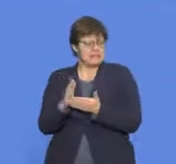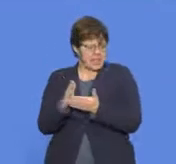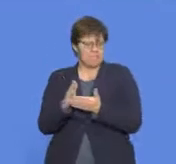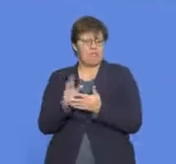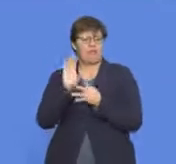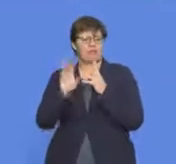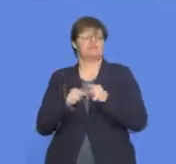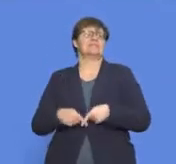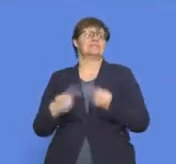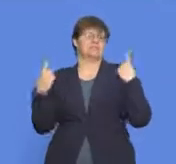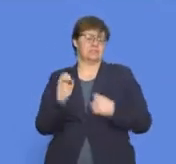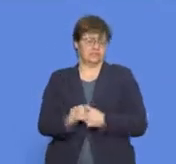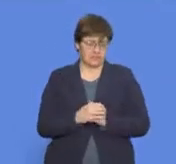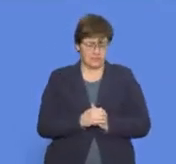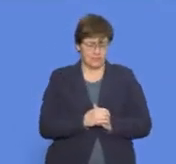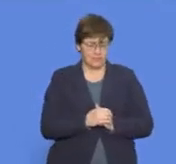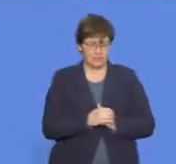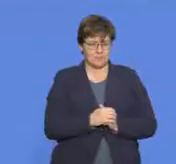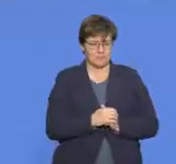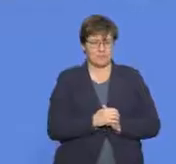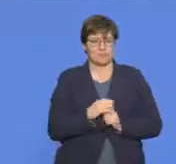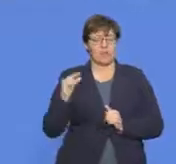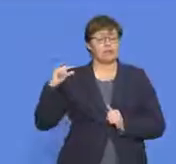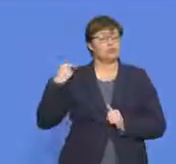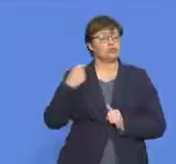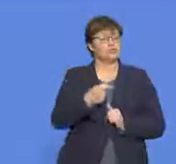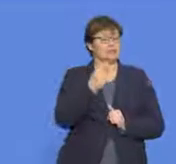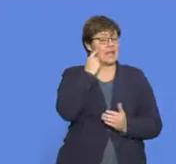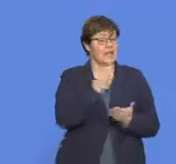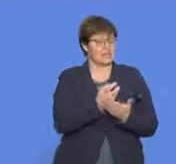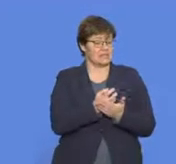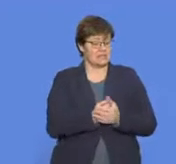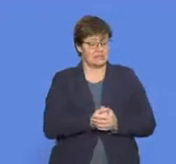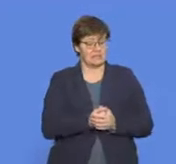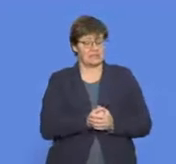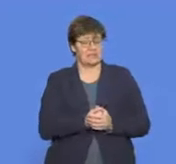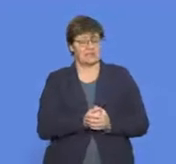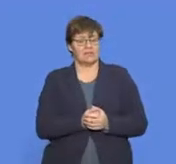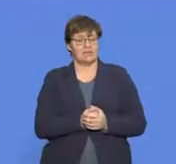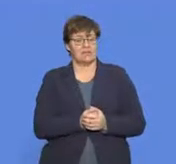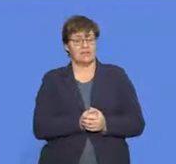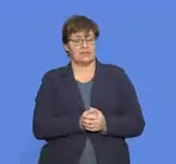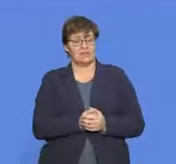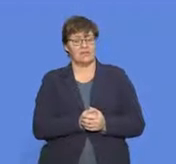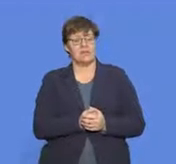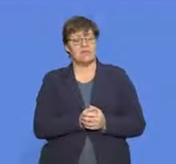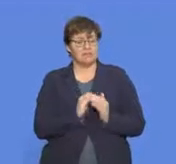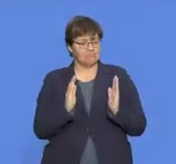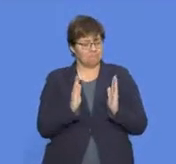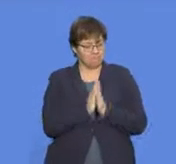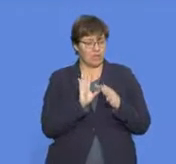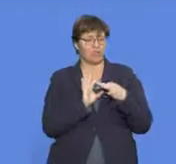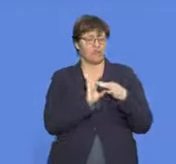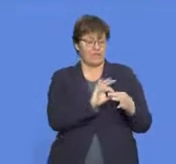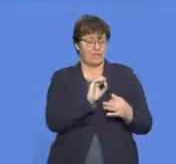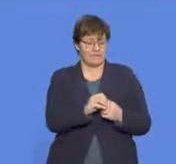there are obviously also those characteristics that are different. Okay, genetic evidence that organisms are